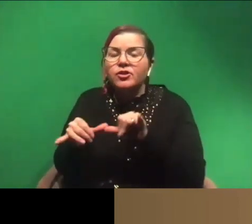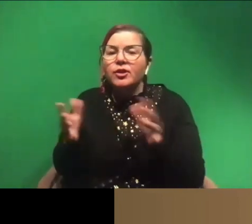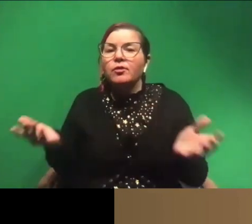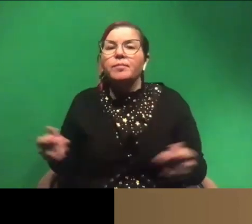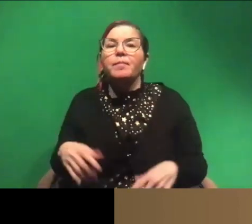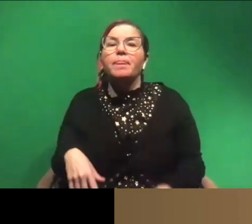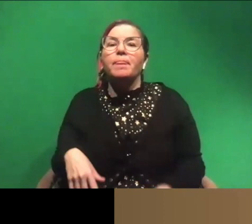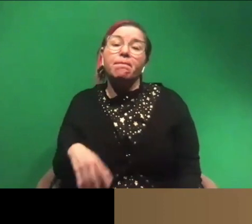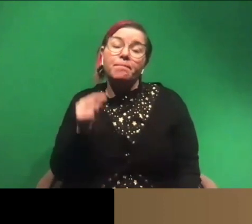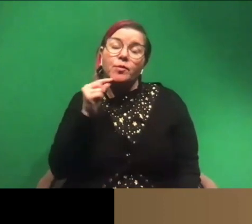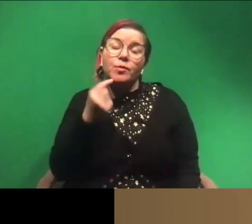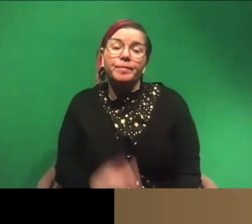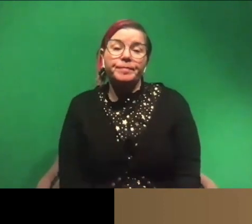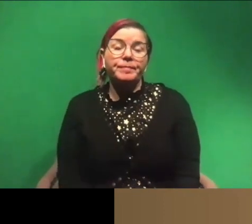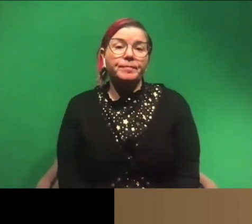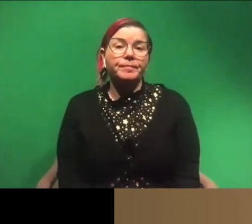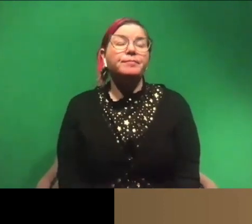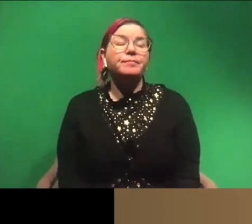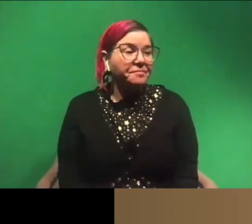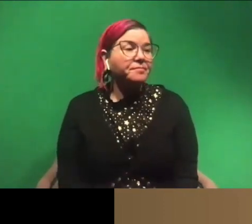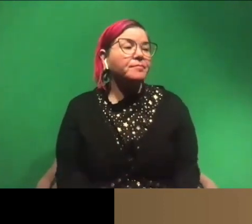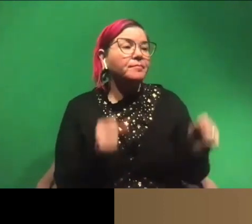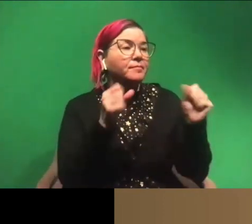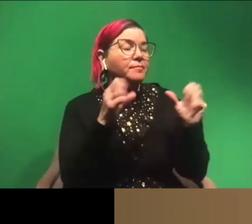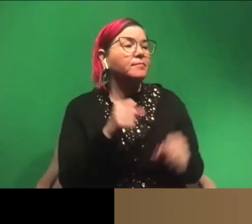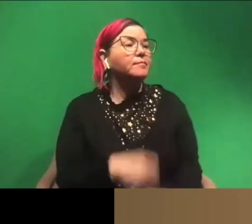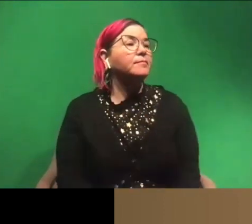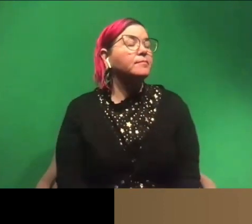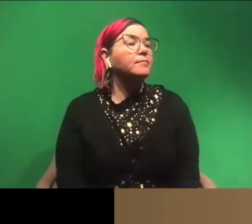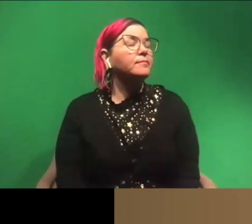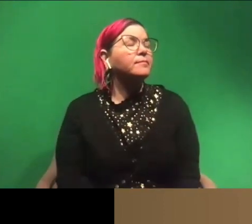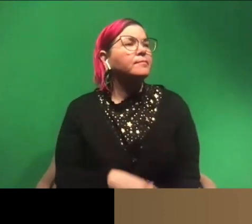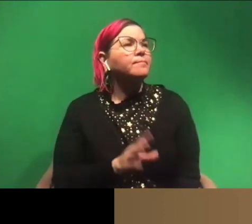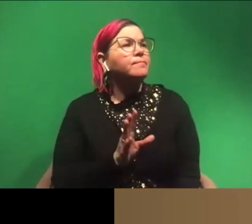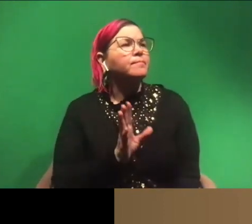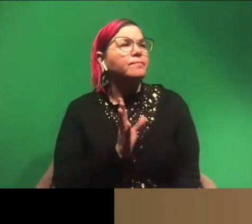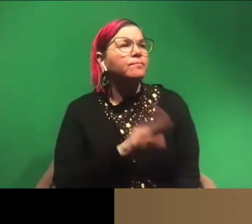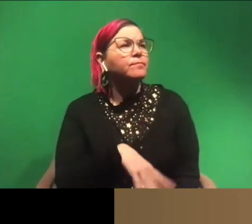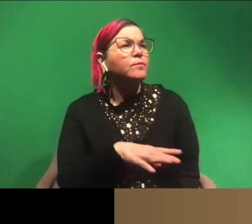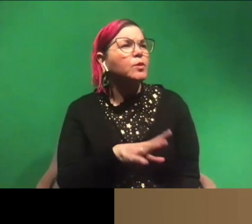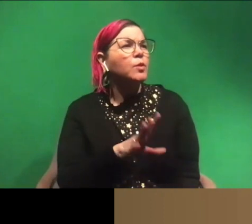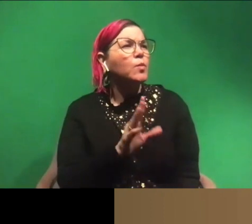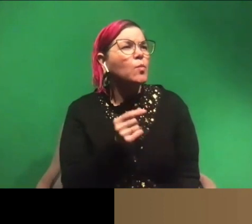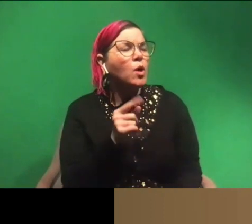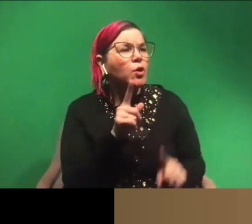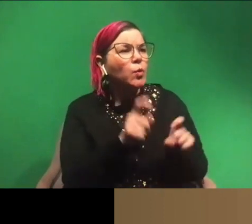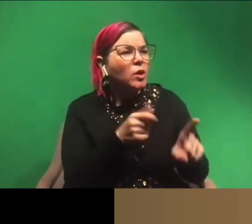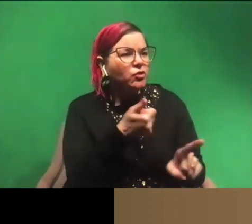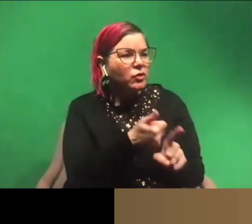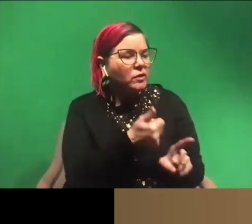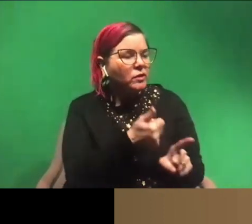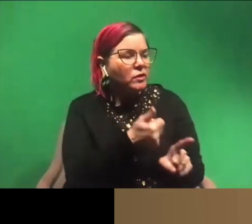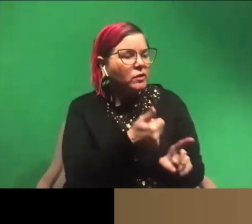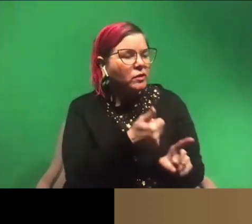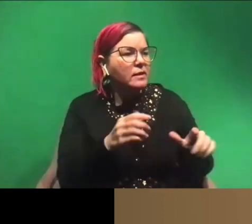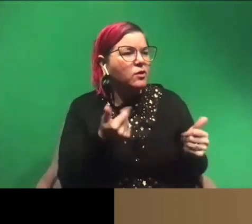So I think that's one of the coolest things about it. Awesome. All right. What questions are you as a scientist trying to answer